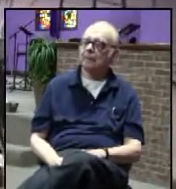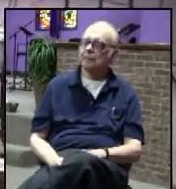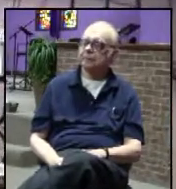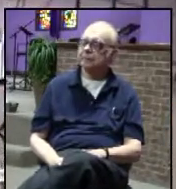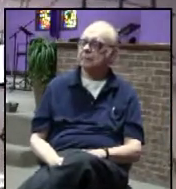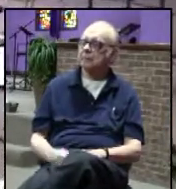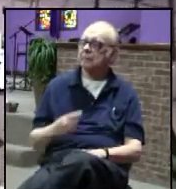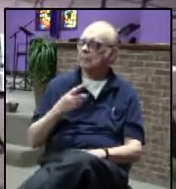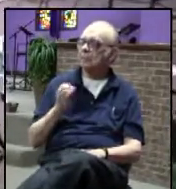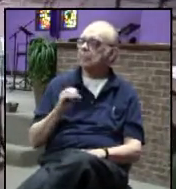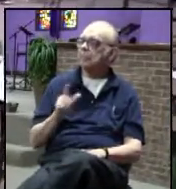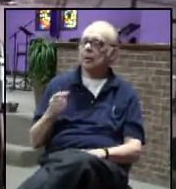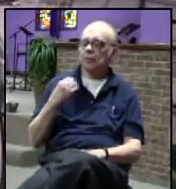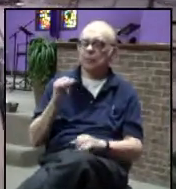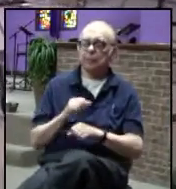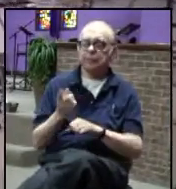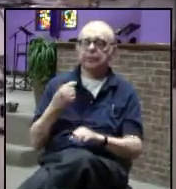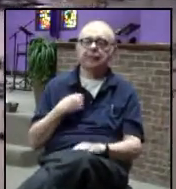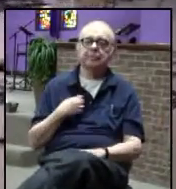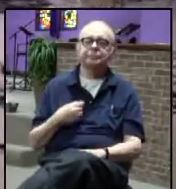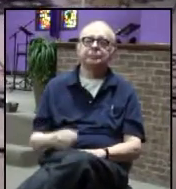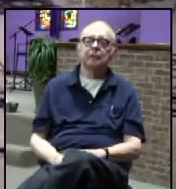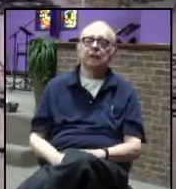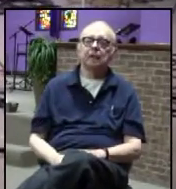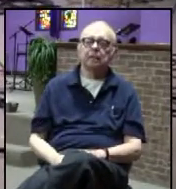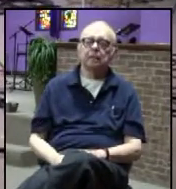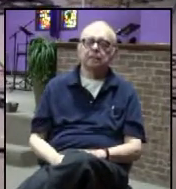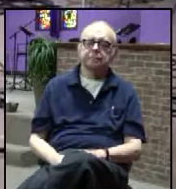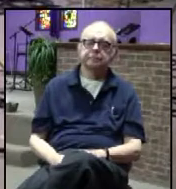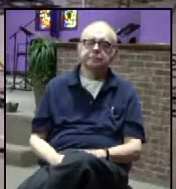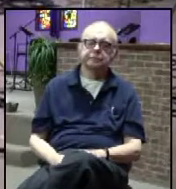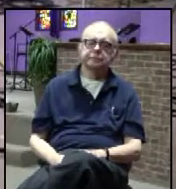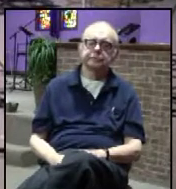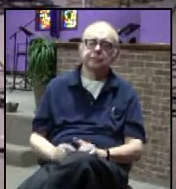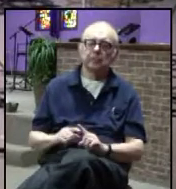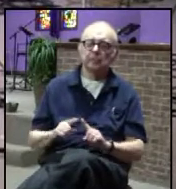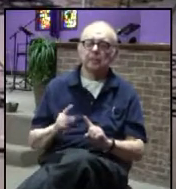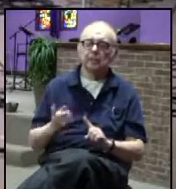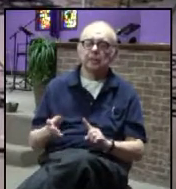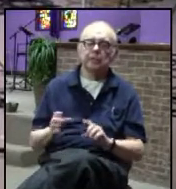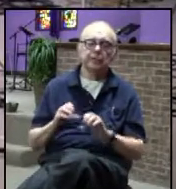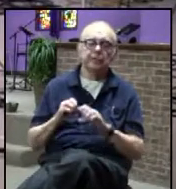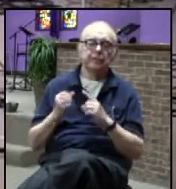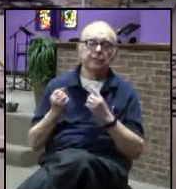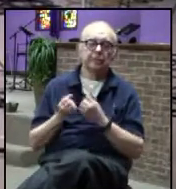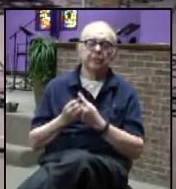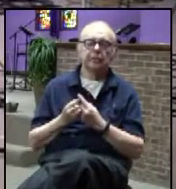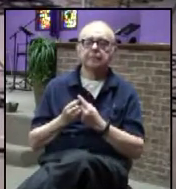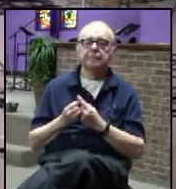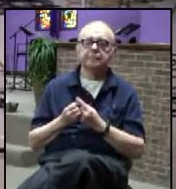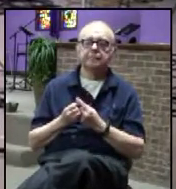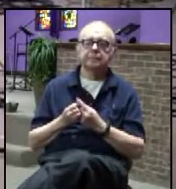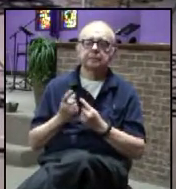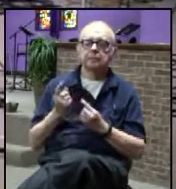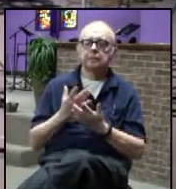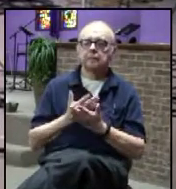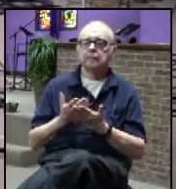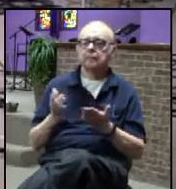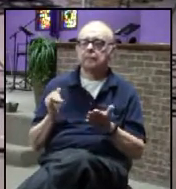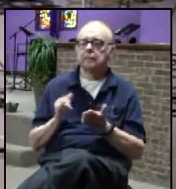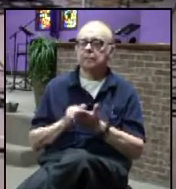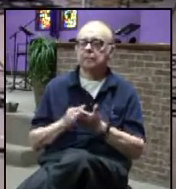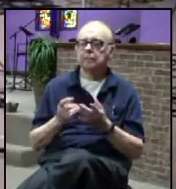I said, cool, that works for me. But here's the deal. One of the things